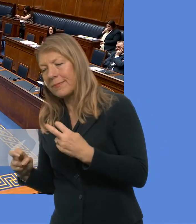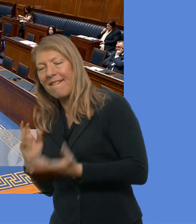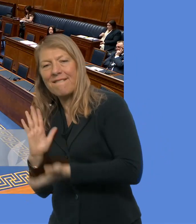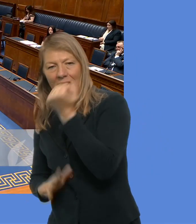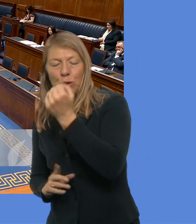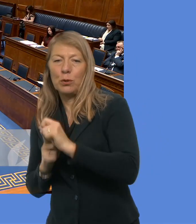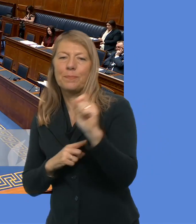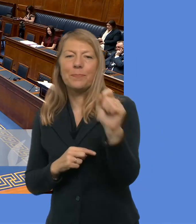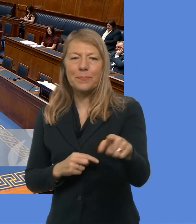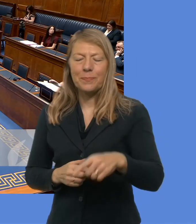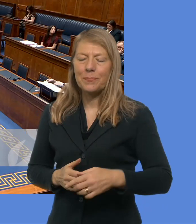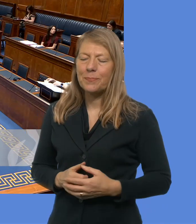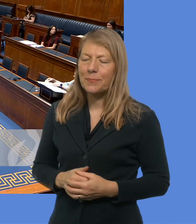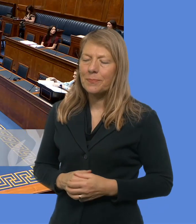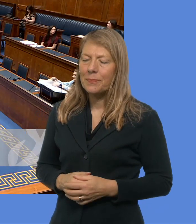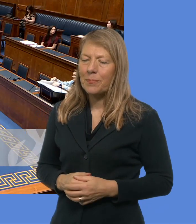Murphy.